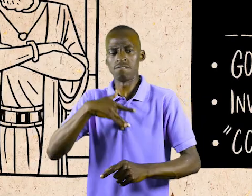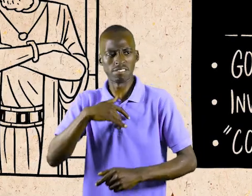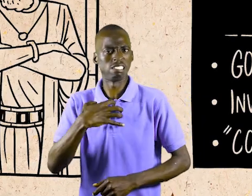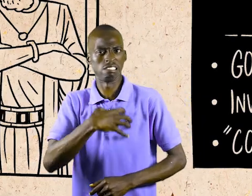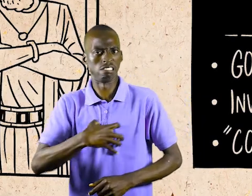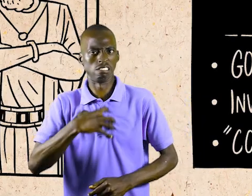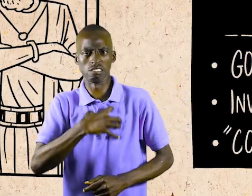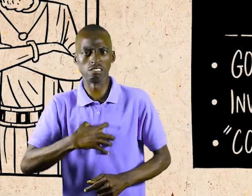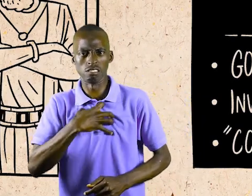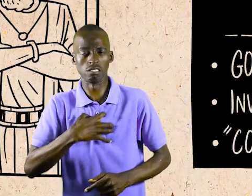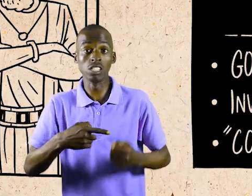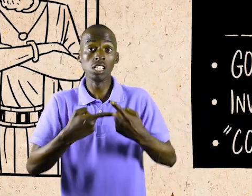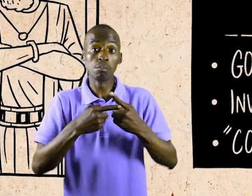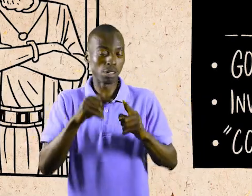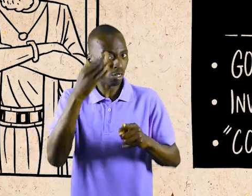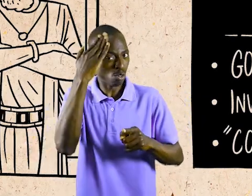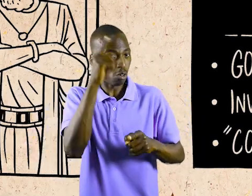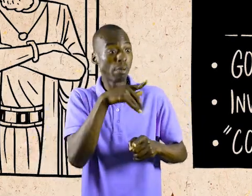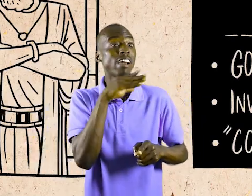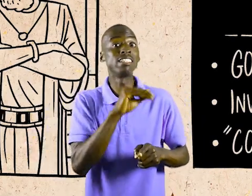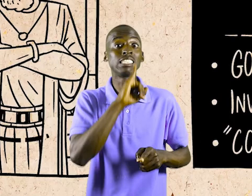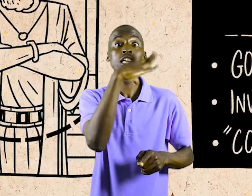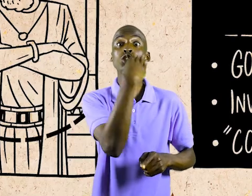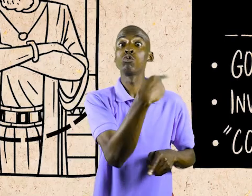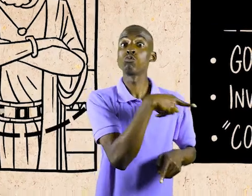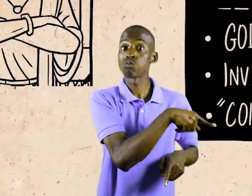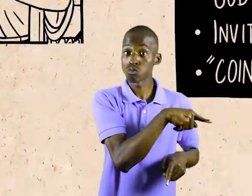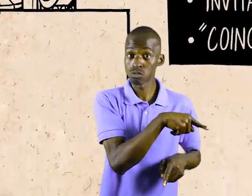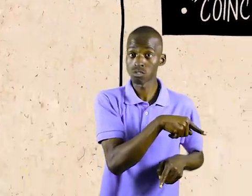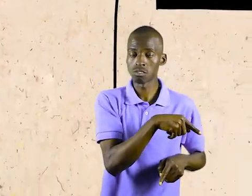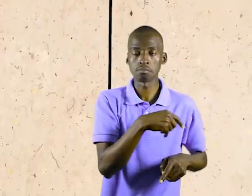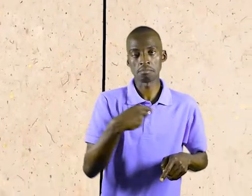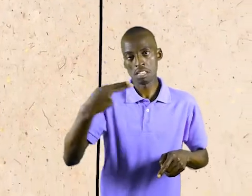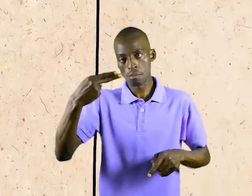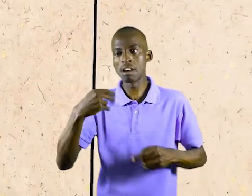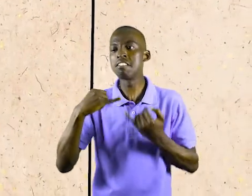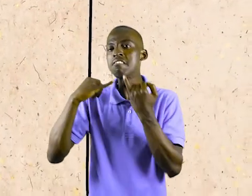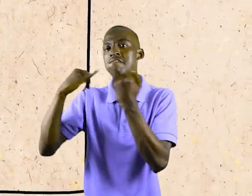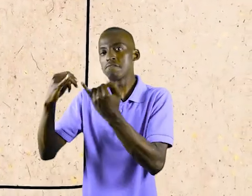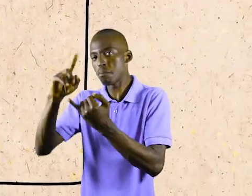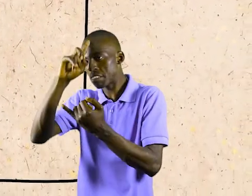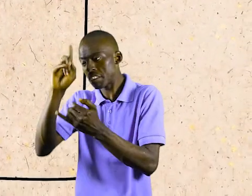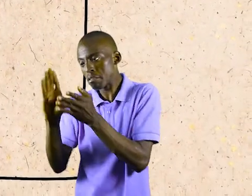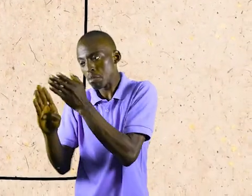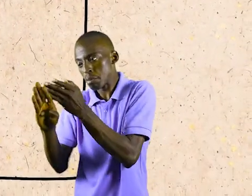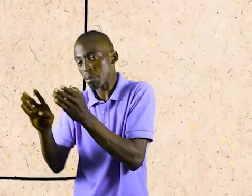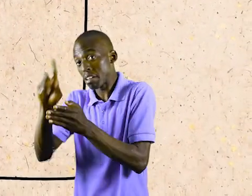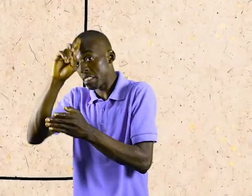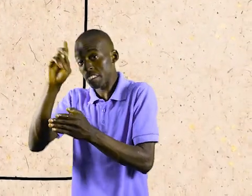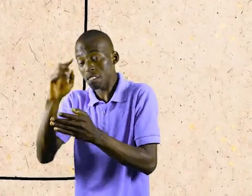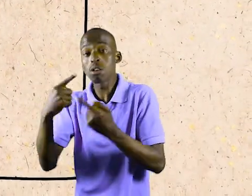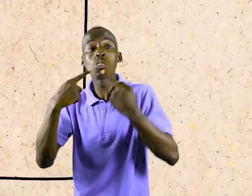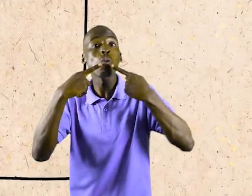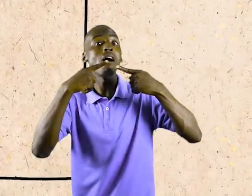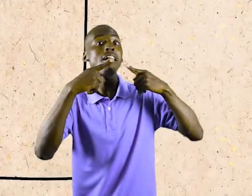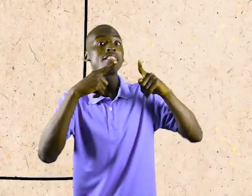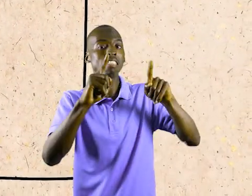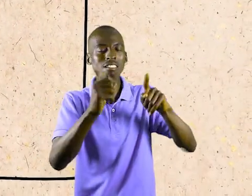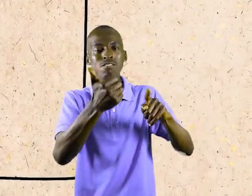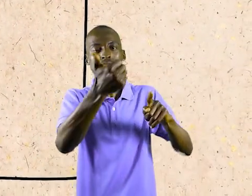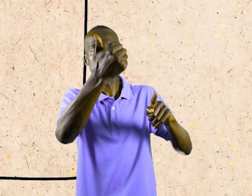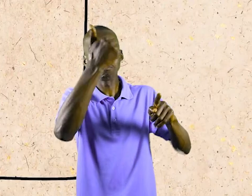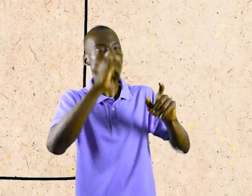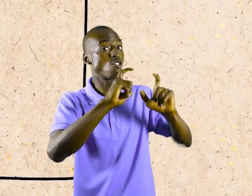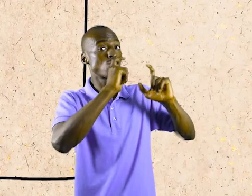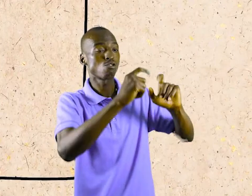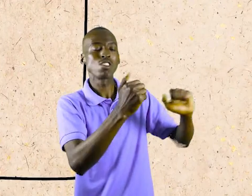with rage. And when he finds out that Mordecai's Jewish, Haman successfully persuades the king to enact this crazy decree